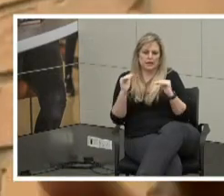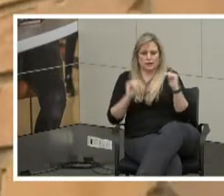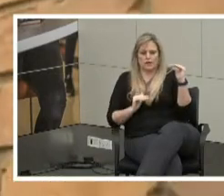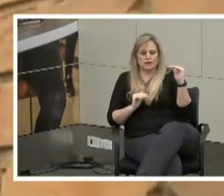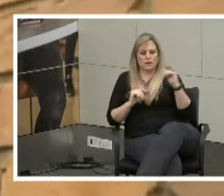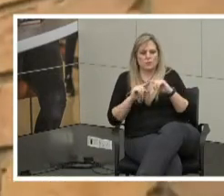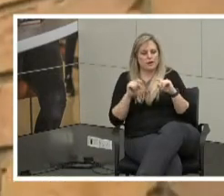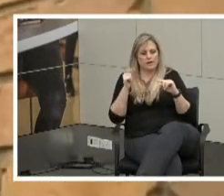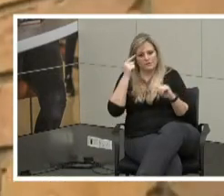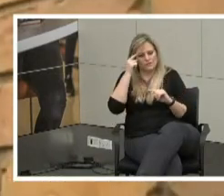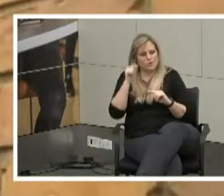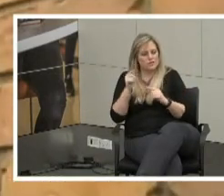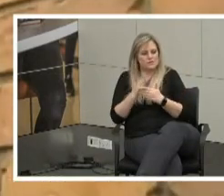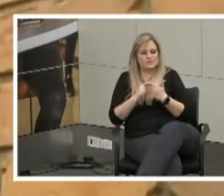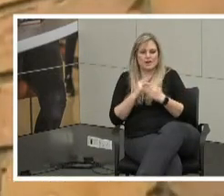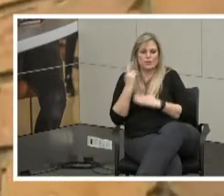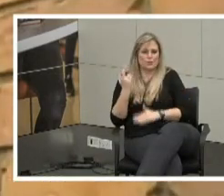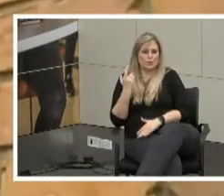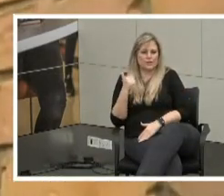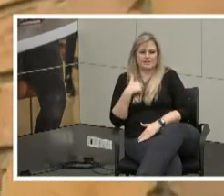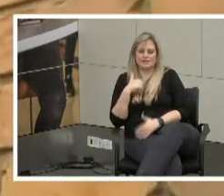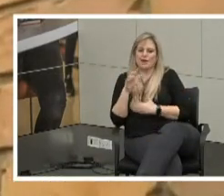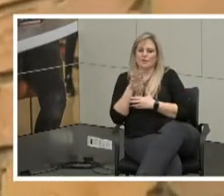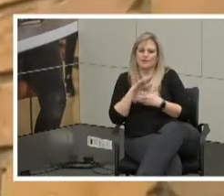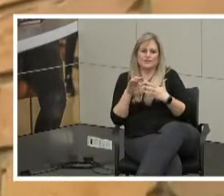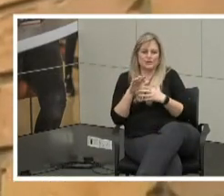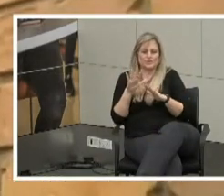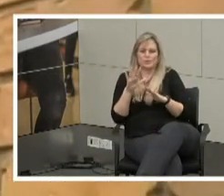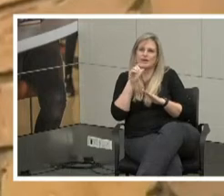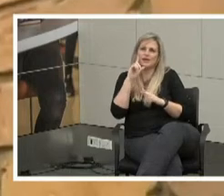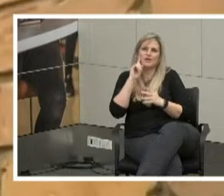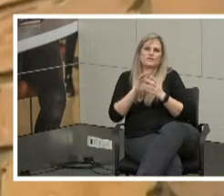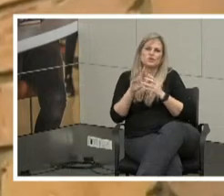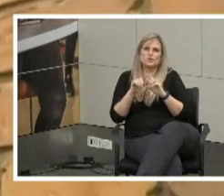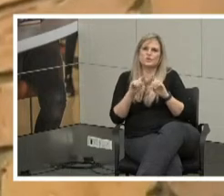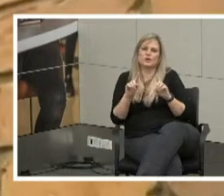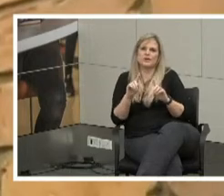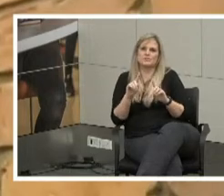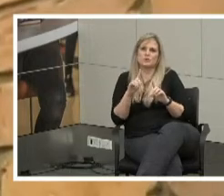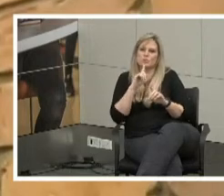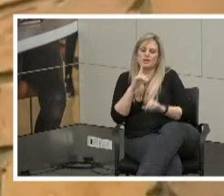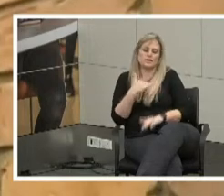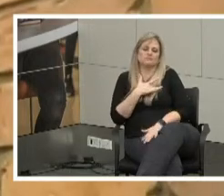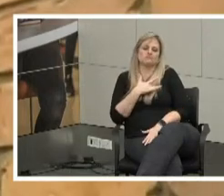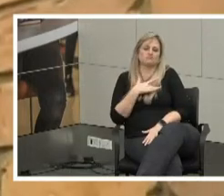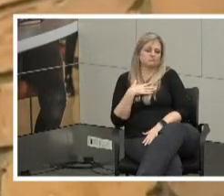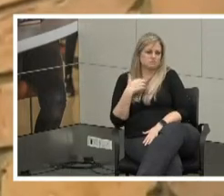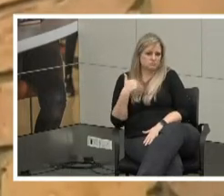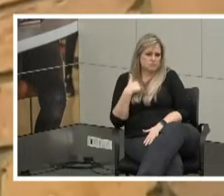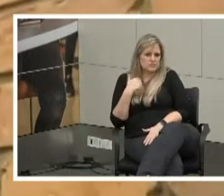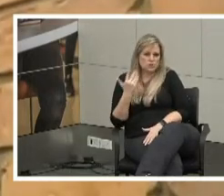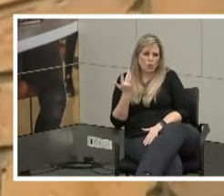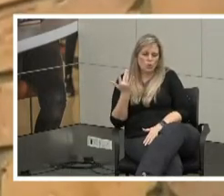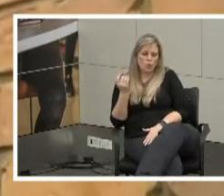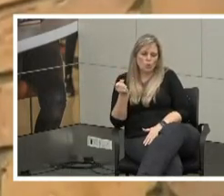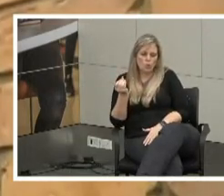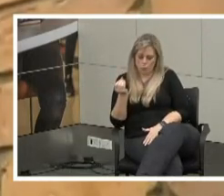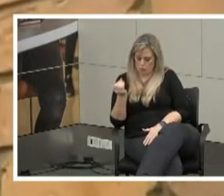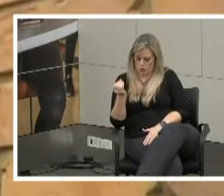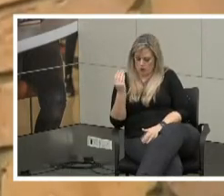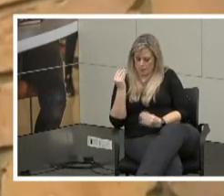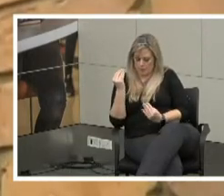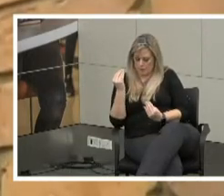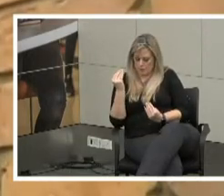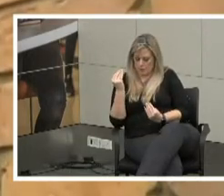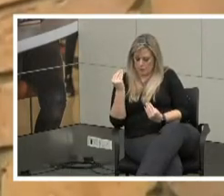this one just for some reason I'm confused or not confused but really it just PS on my heart string so I'm thinking